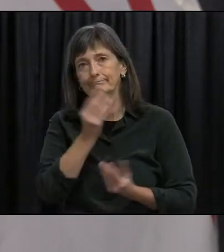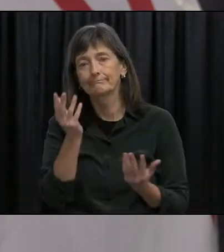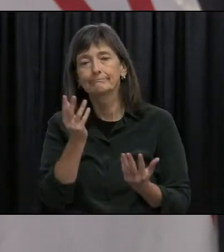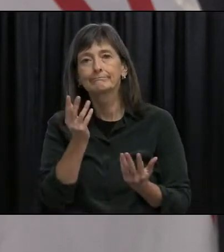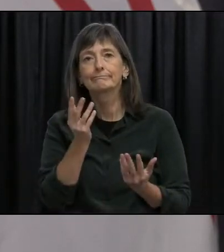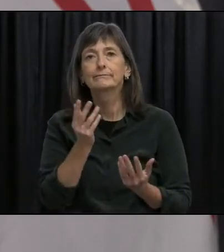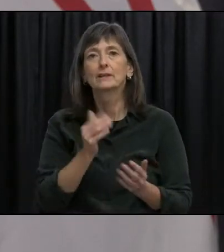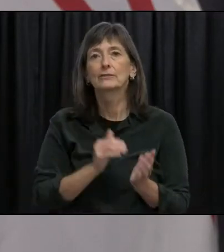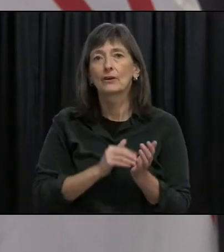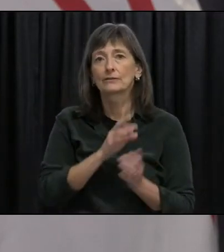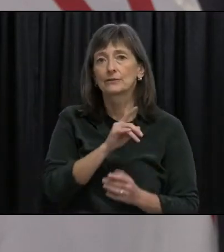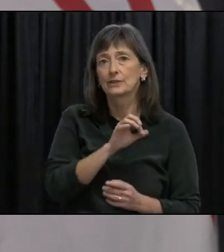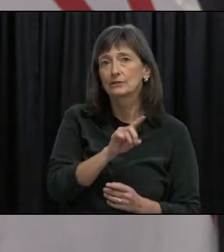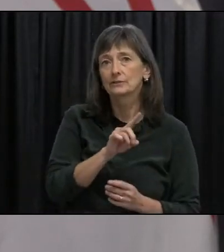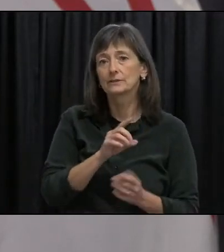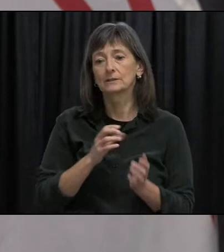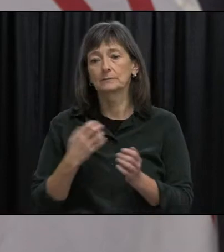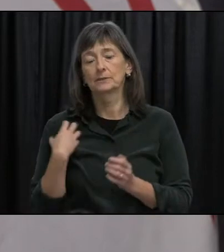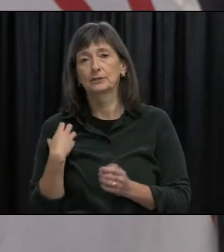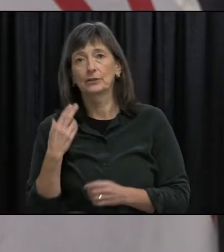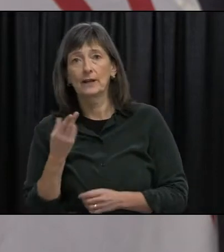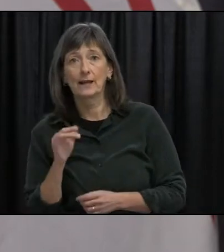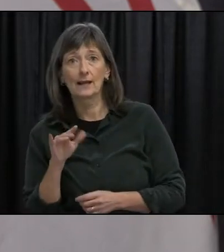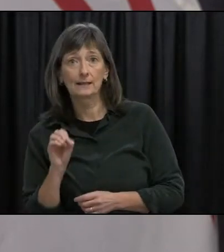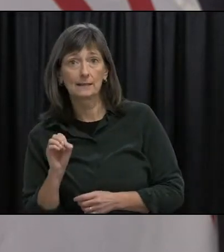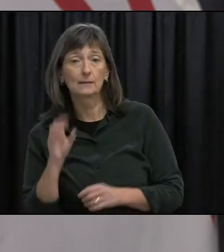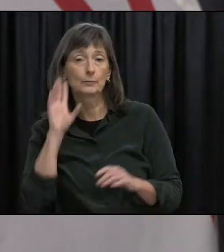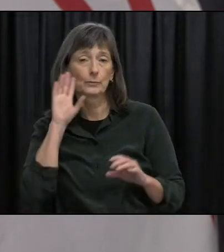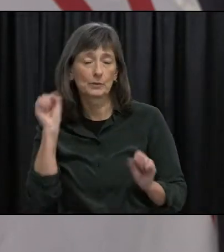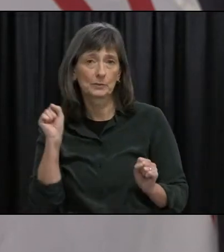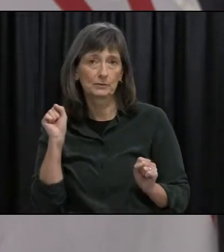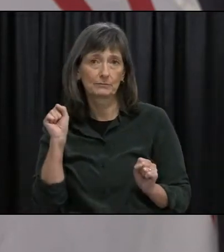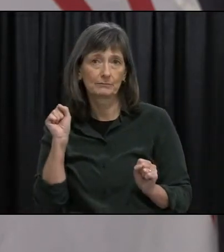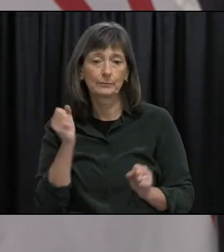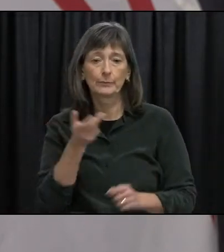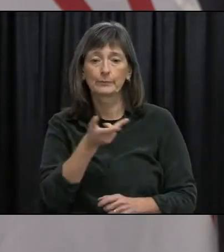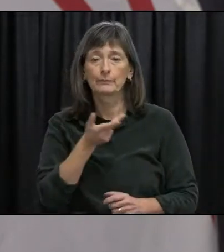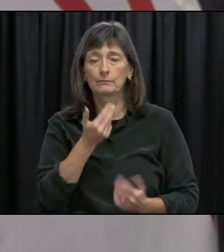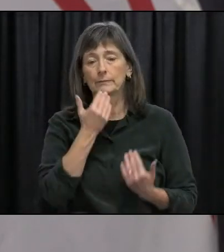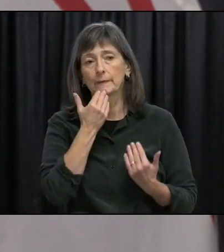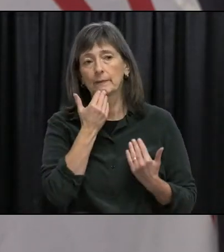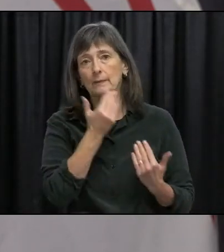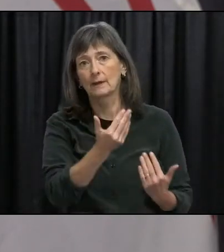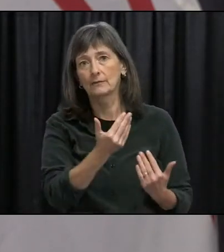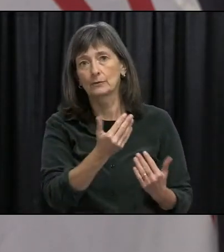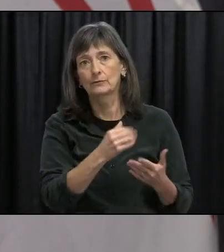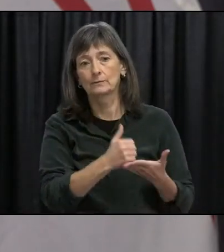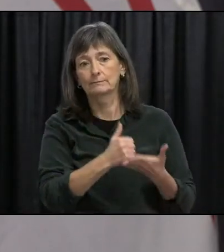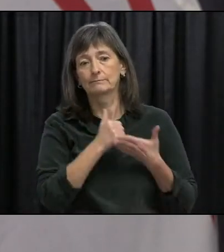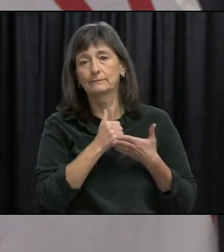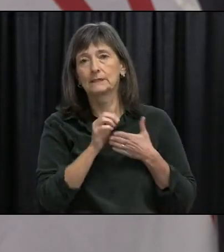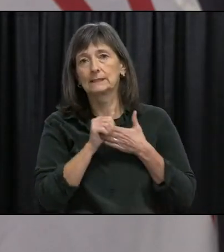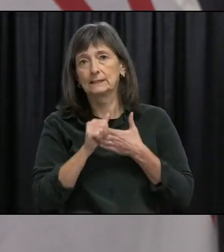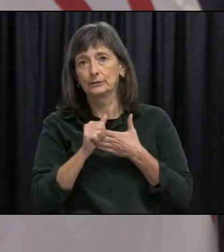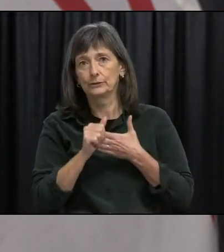the Premier. I would like to thank them for their leadership during this situation and going forward.